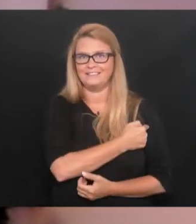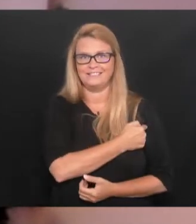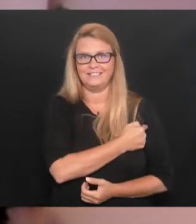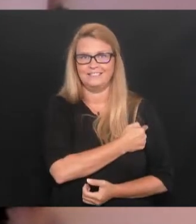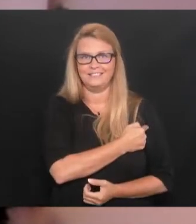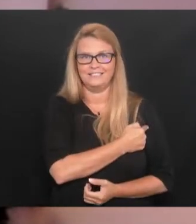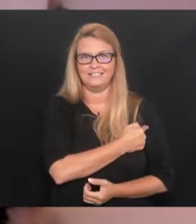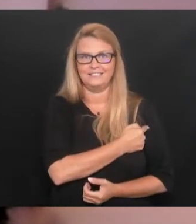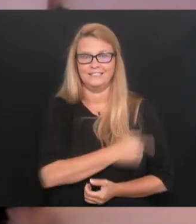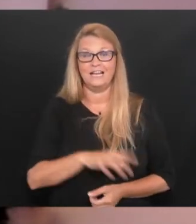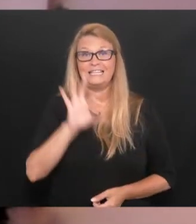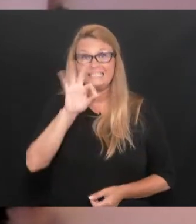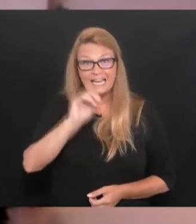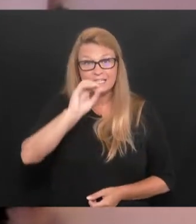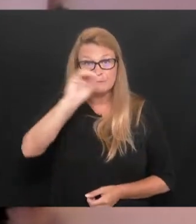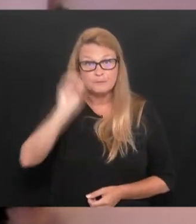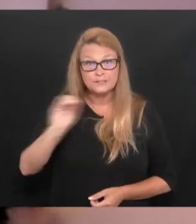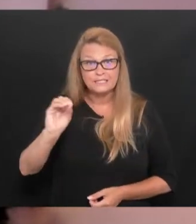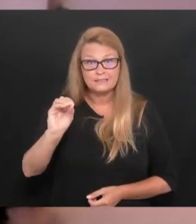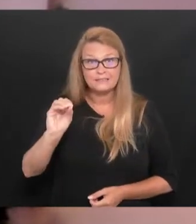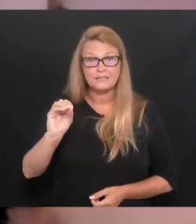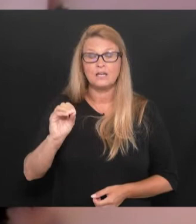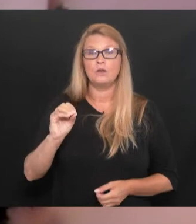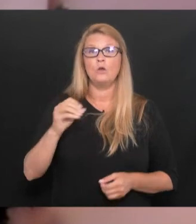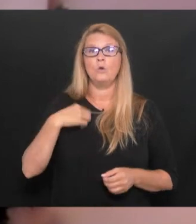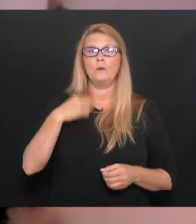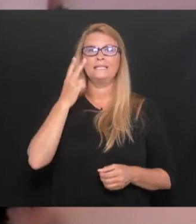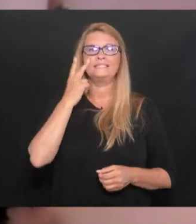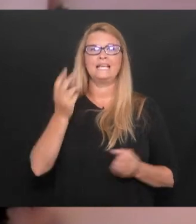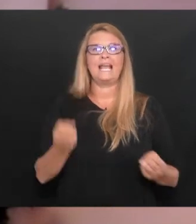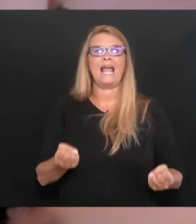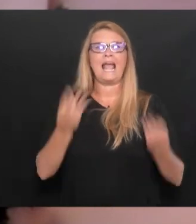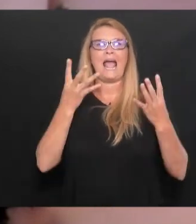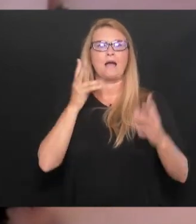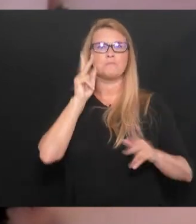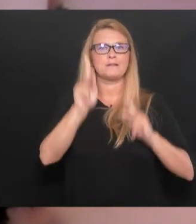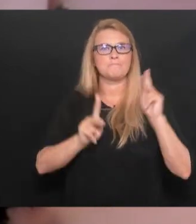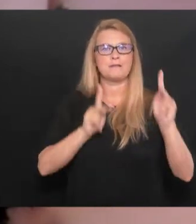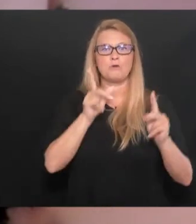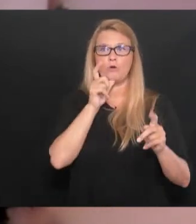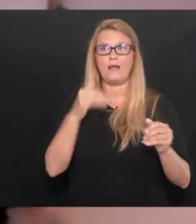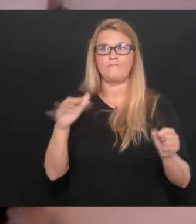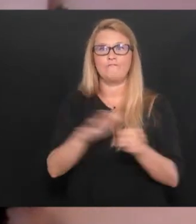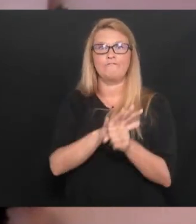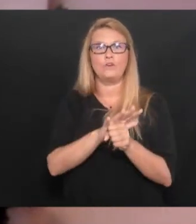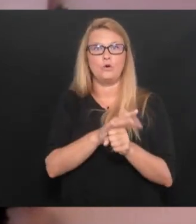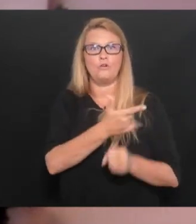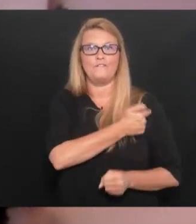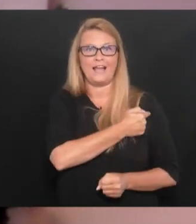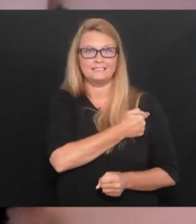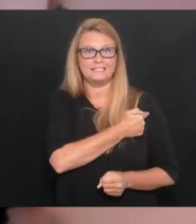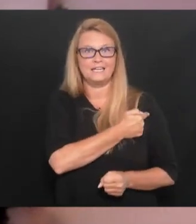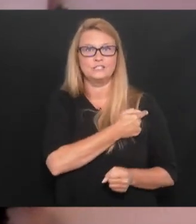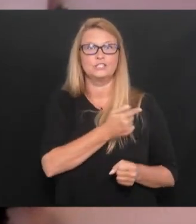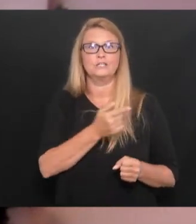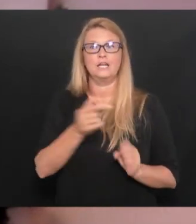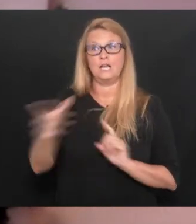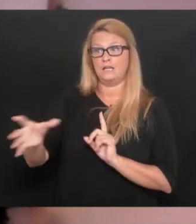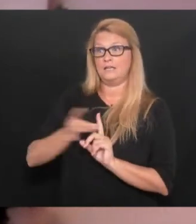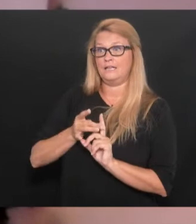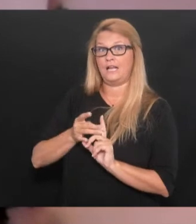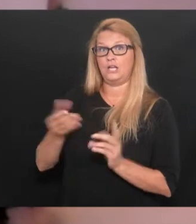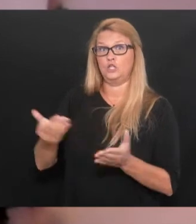when we look at our breakthrough rate, in other words, how many people who are fully vaccinated in West Virginia have gotten